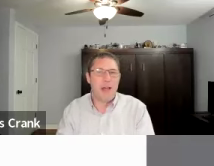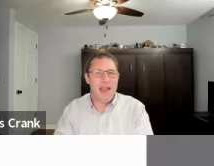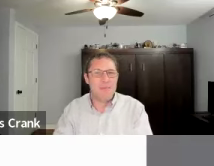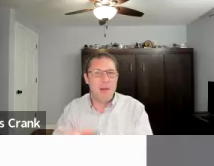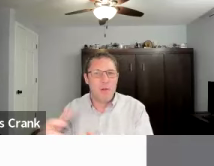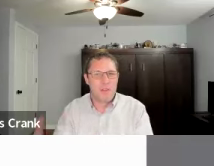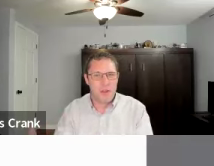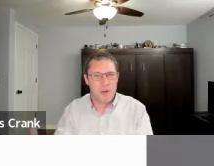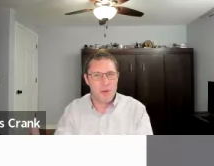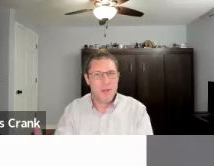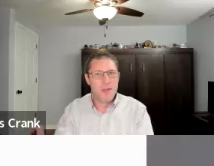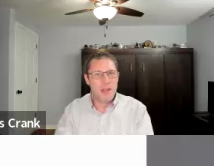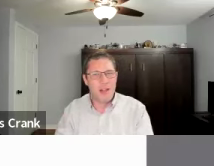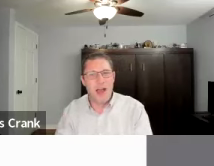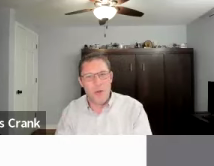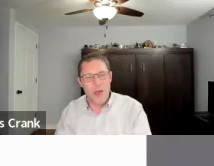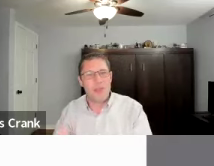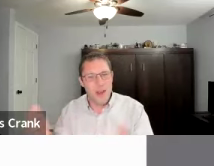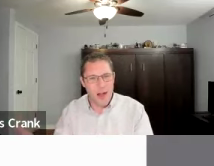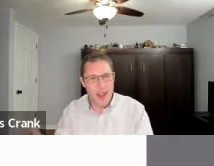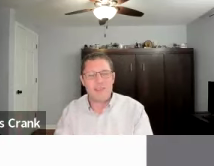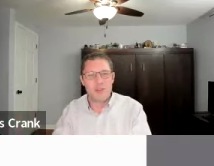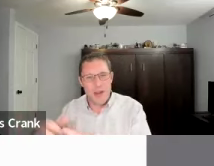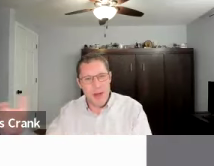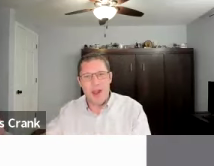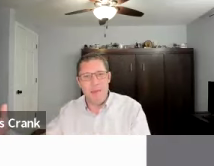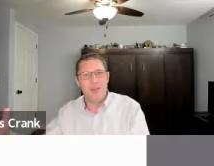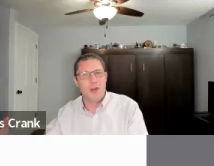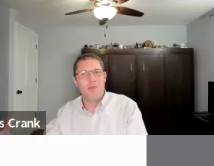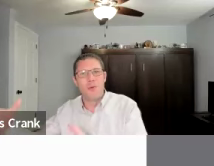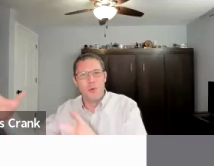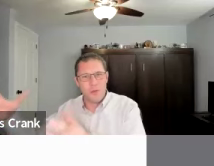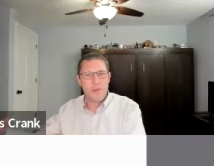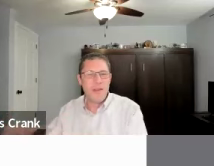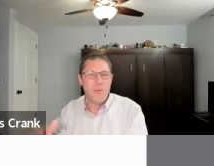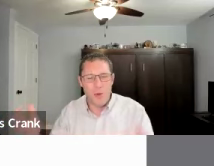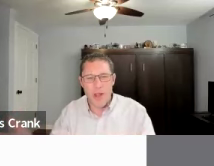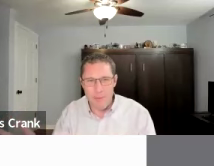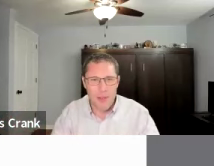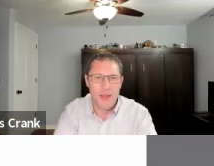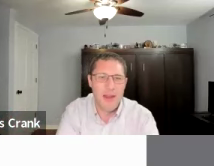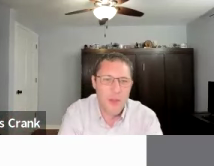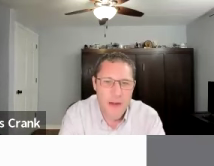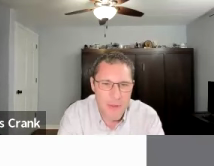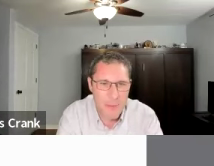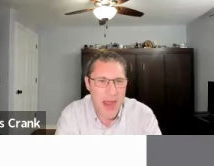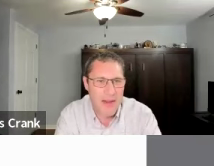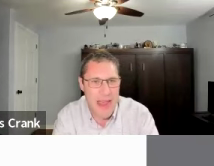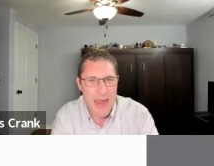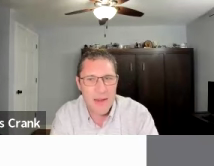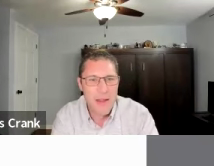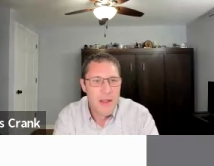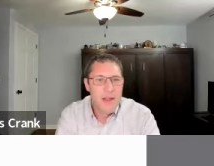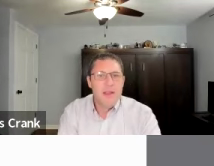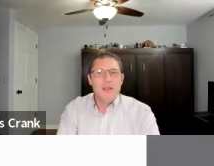department that it applies most to, along with, in our case, Joint Committee on Administrative Rules, when it would come to the Pharmacy